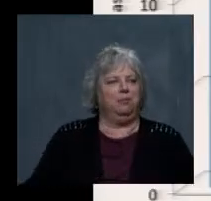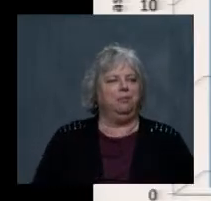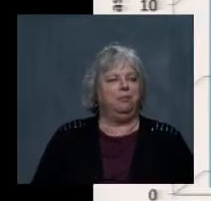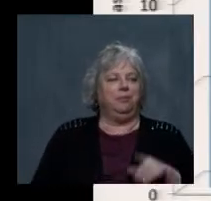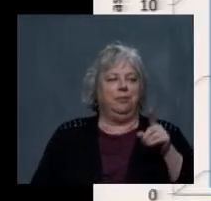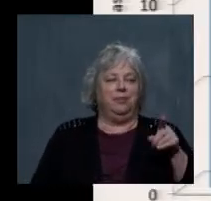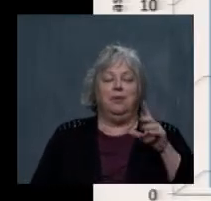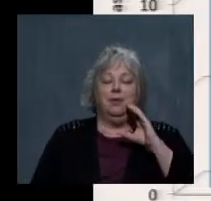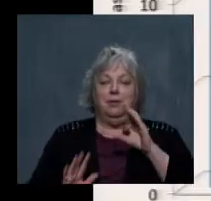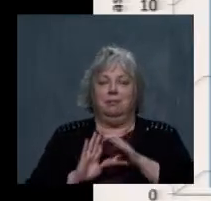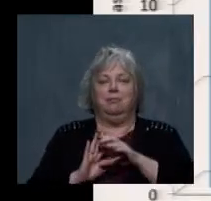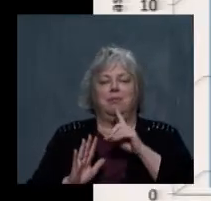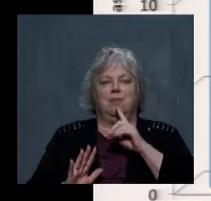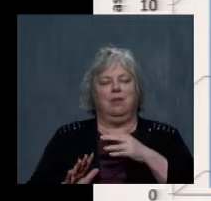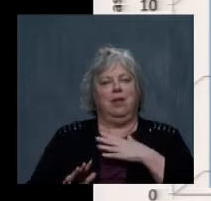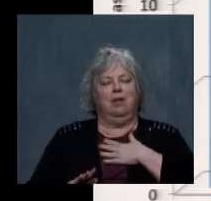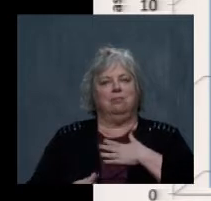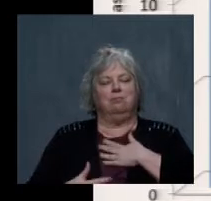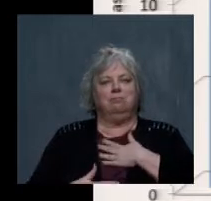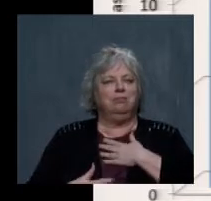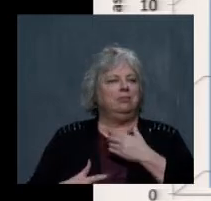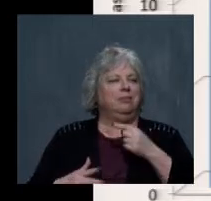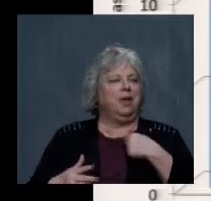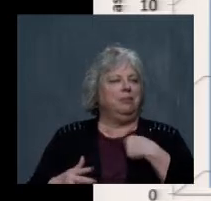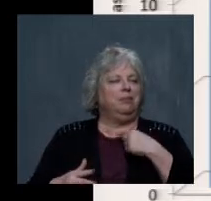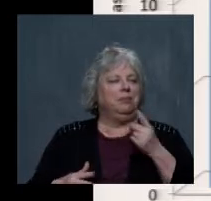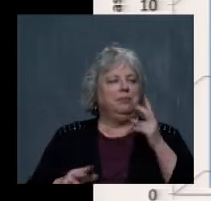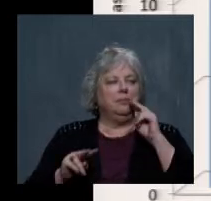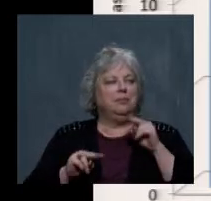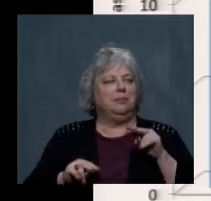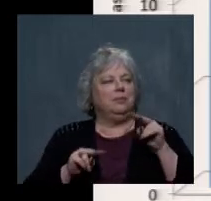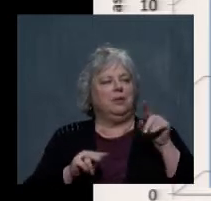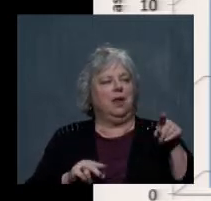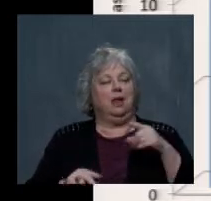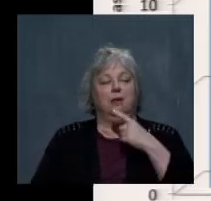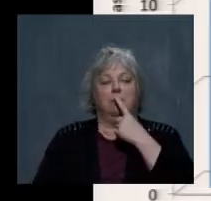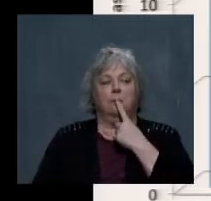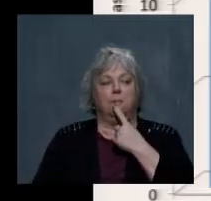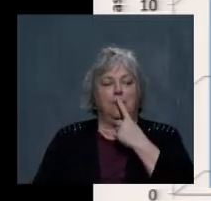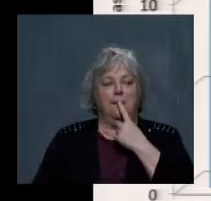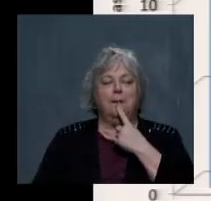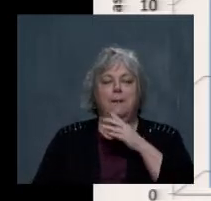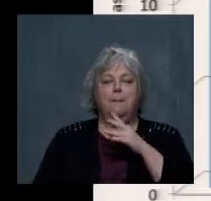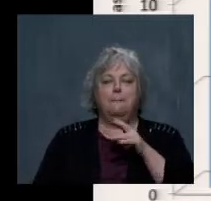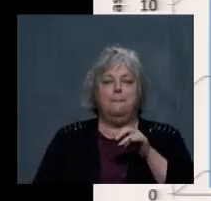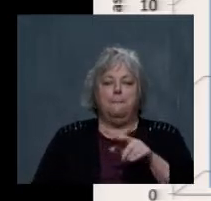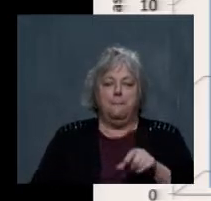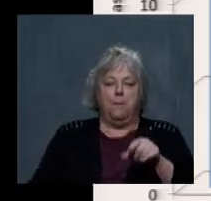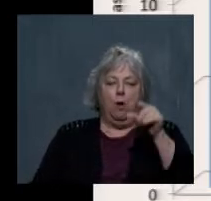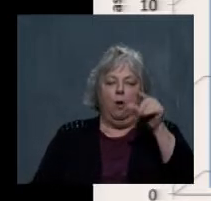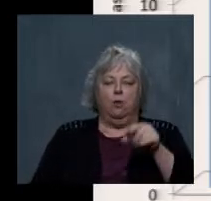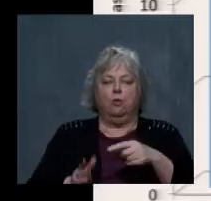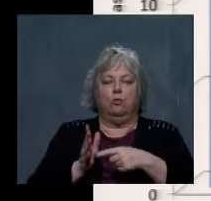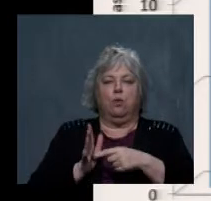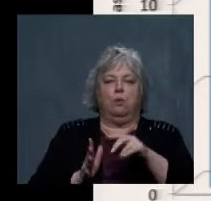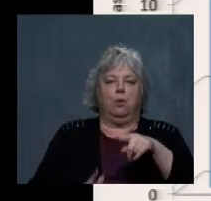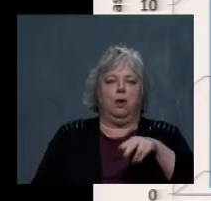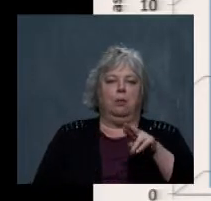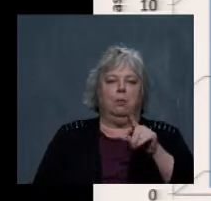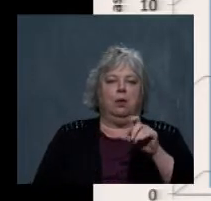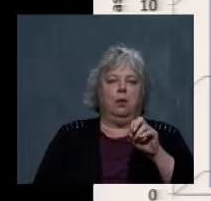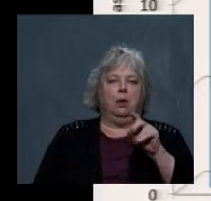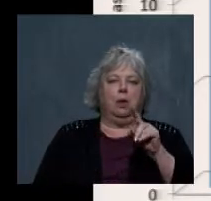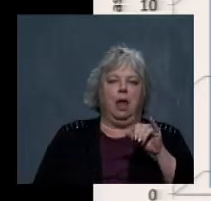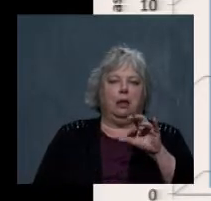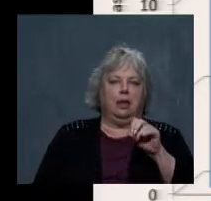one that really gets me. Look at this. The red bars represent Pulaski County